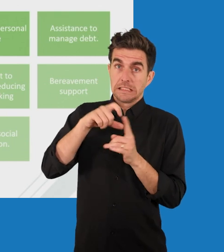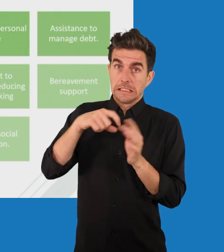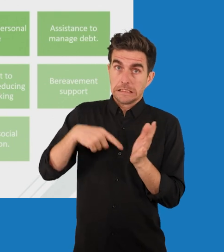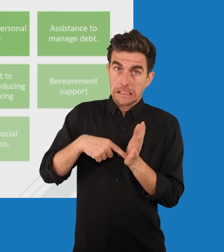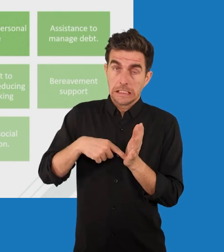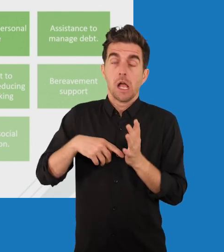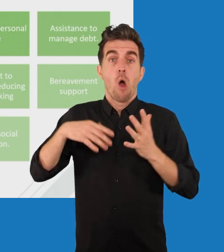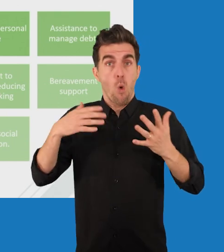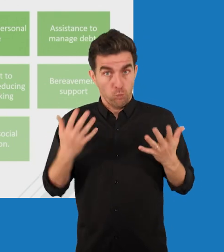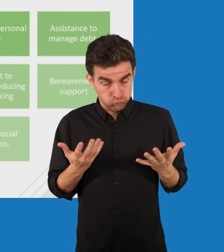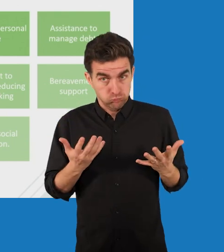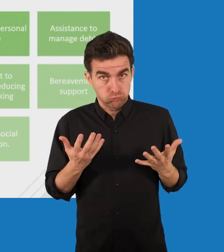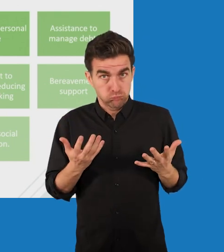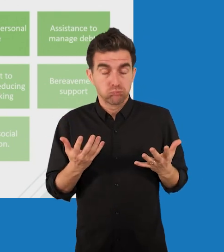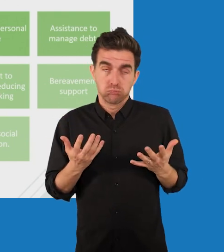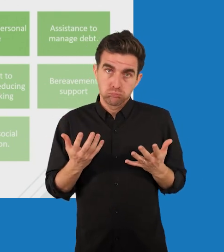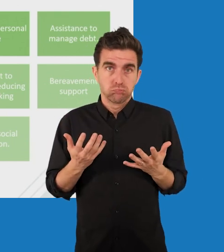the MDT.